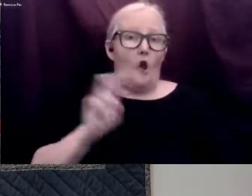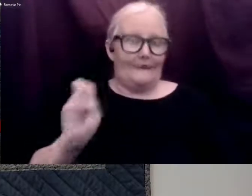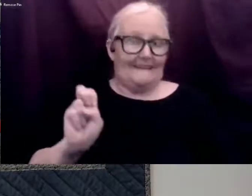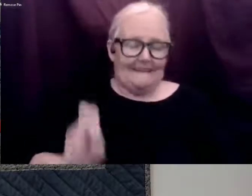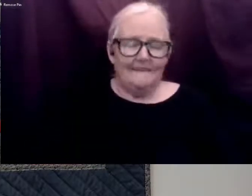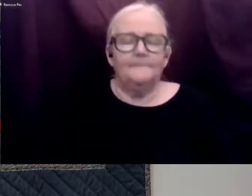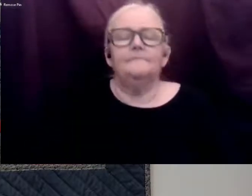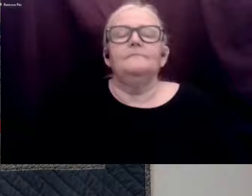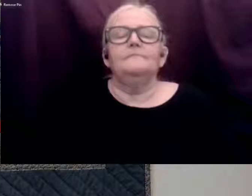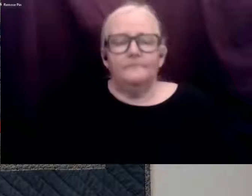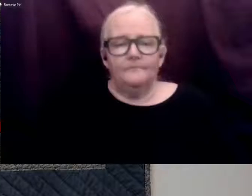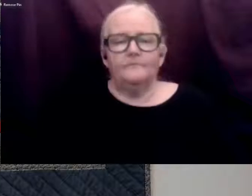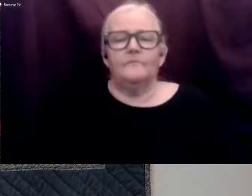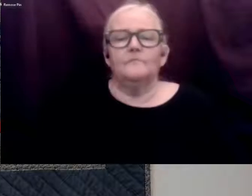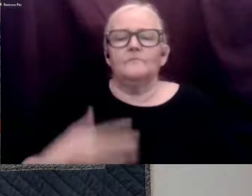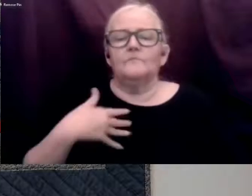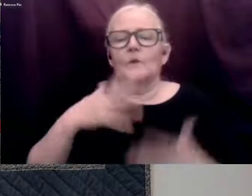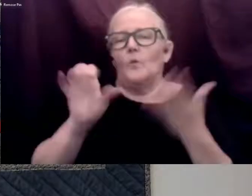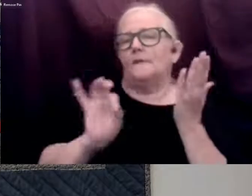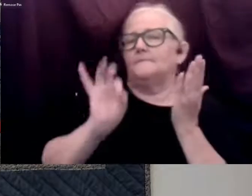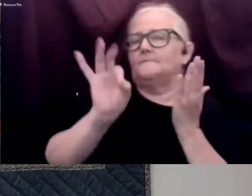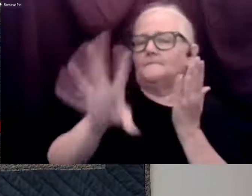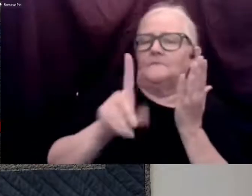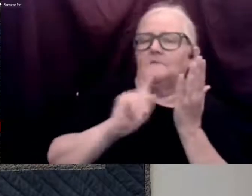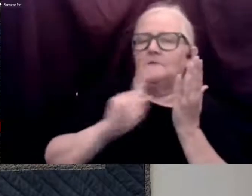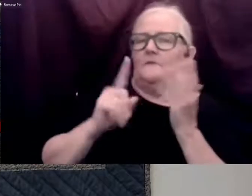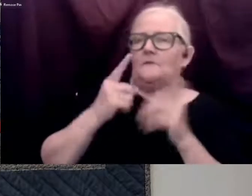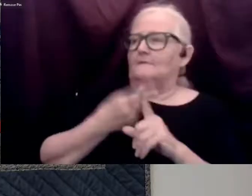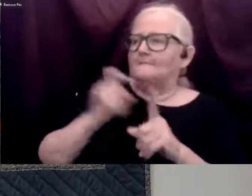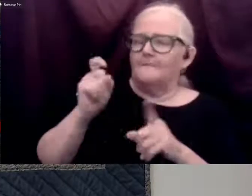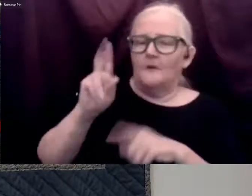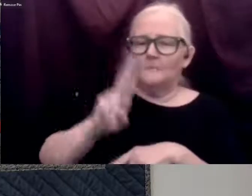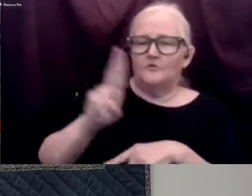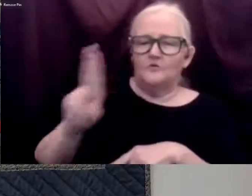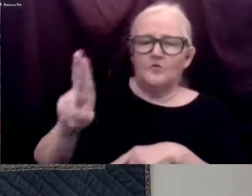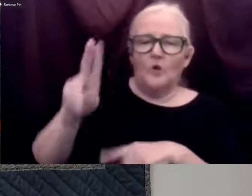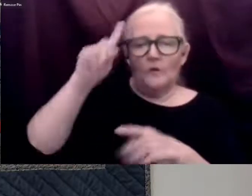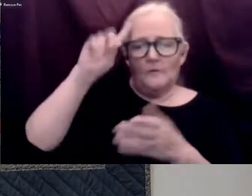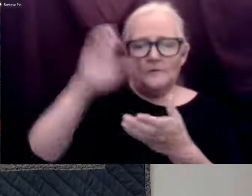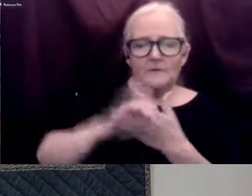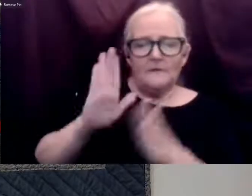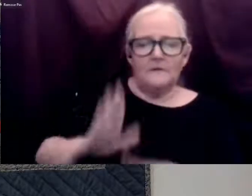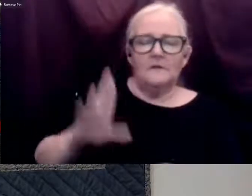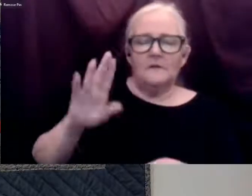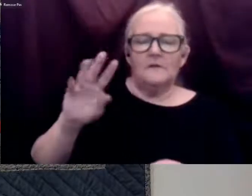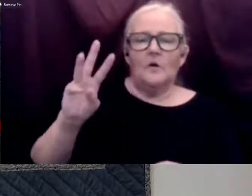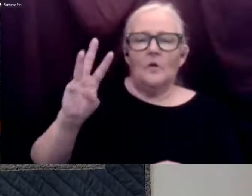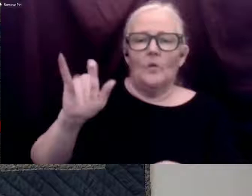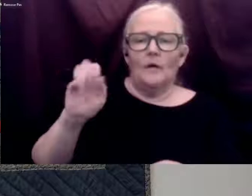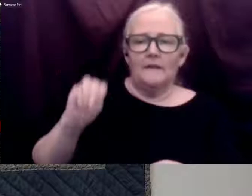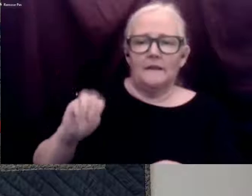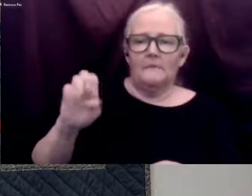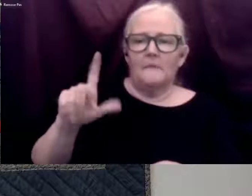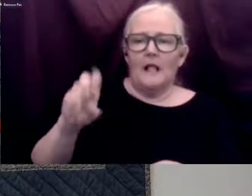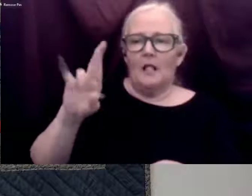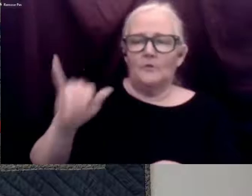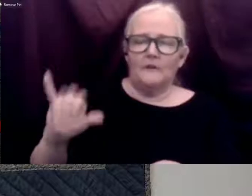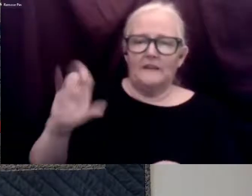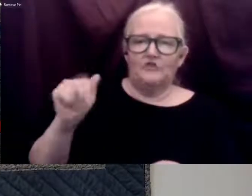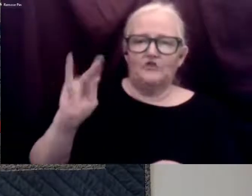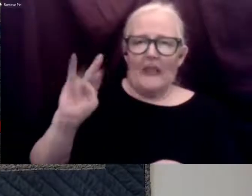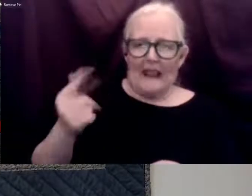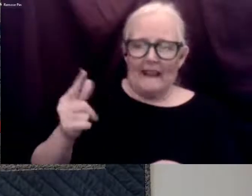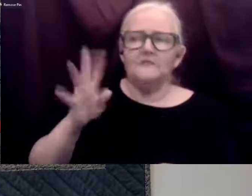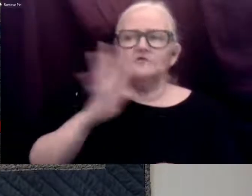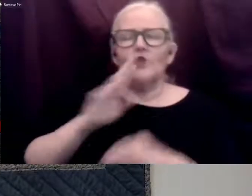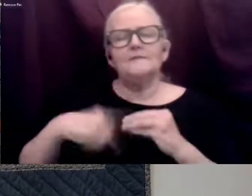powerful words by Unitarian theologian William Ellery Channing. They are about the purpose of religious education,